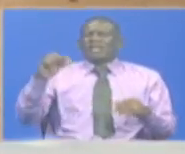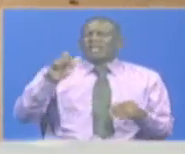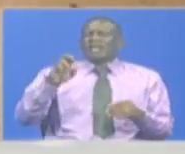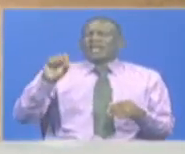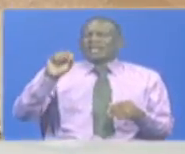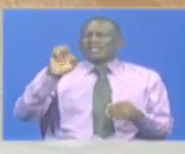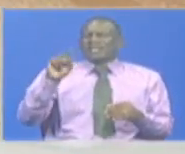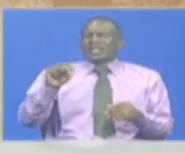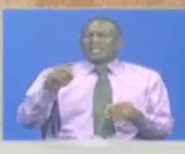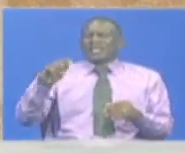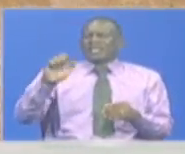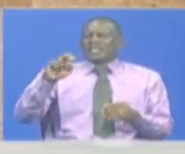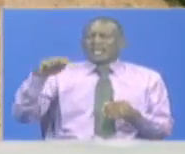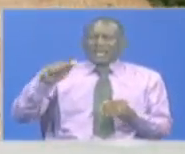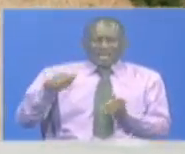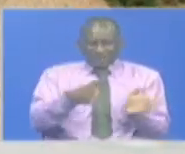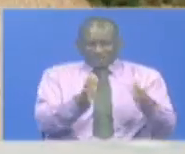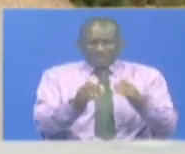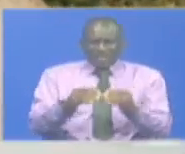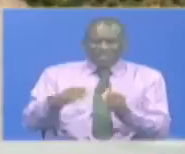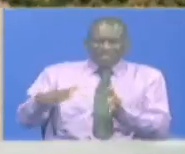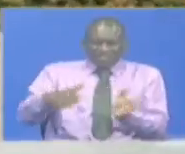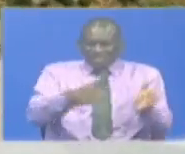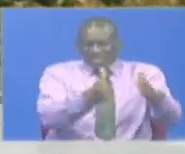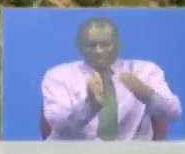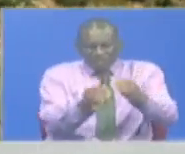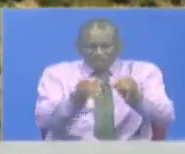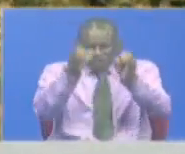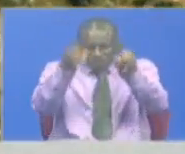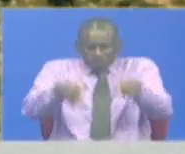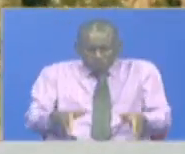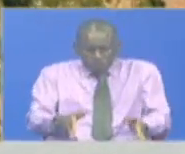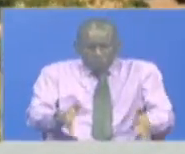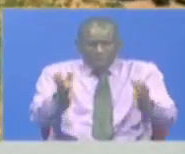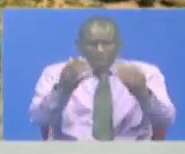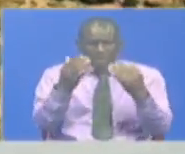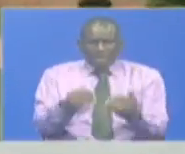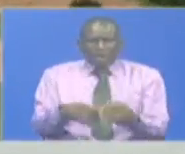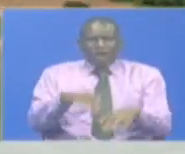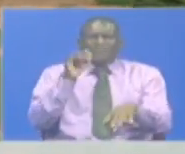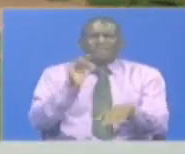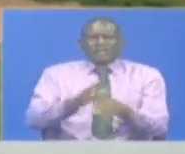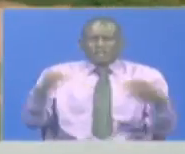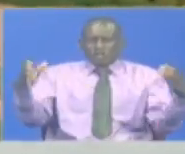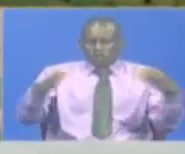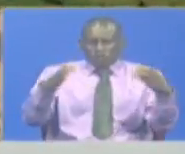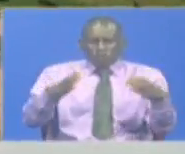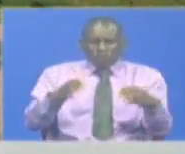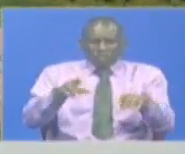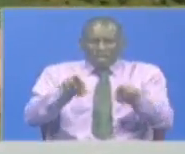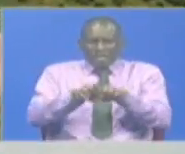River County, the river carves out new paths, bringing pain to communities in its path.